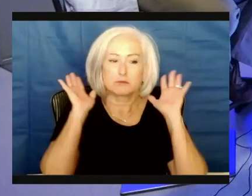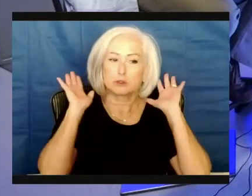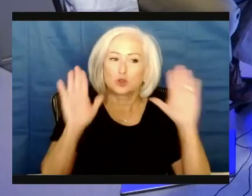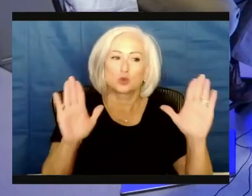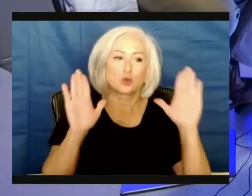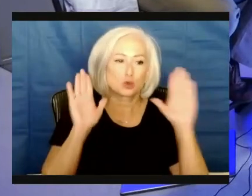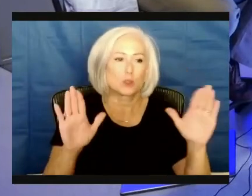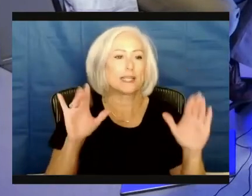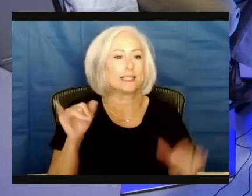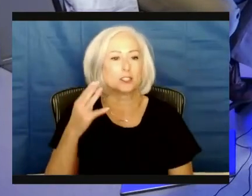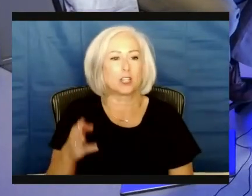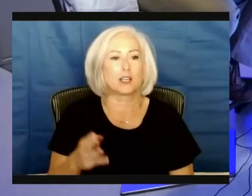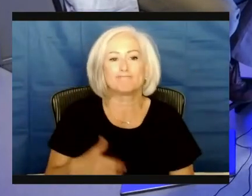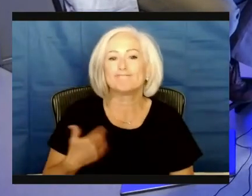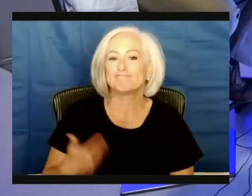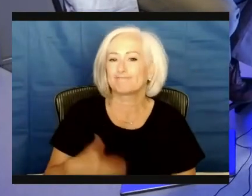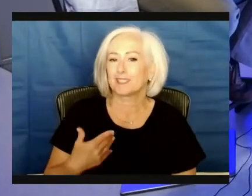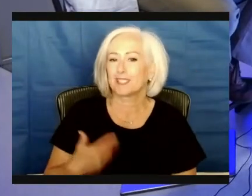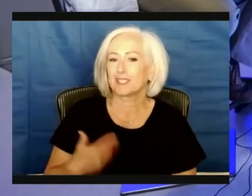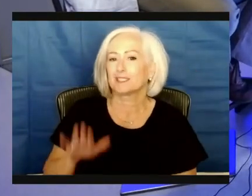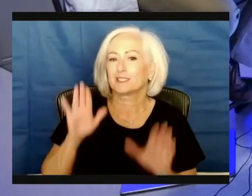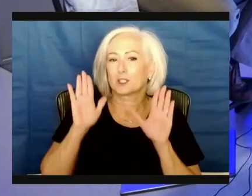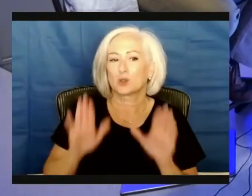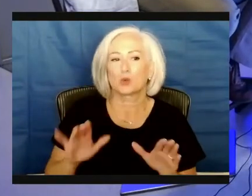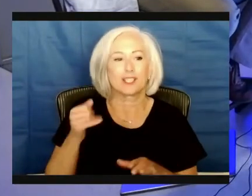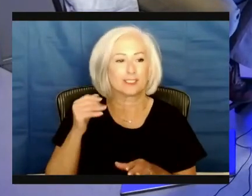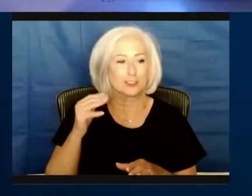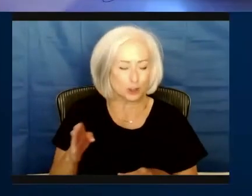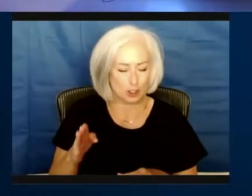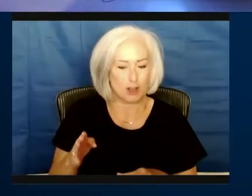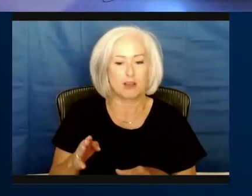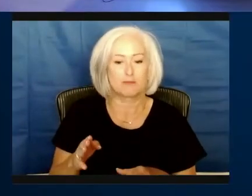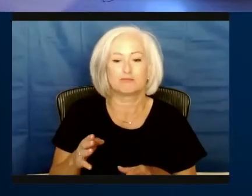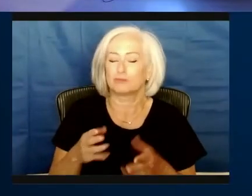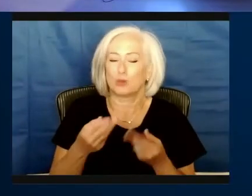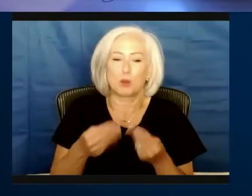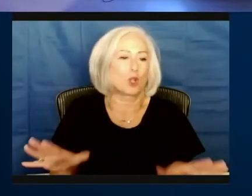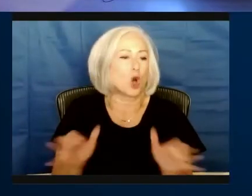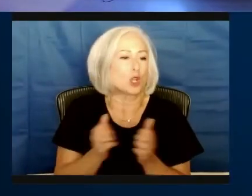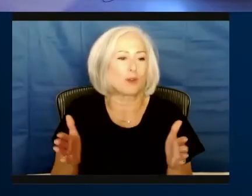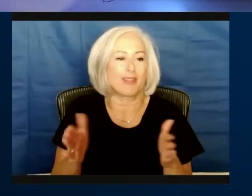a great job, and we would be lost without them. Matt, final thoughts from you.